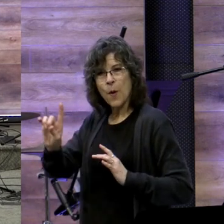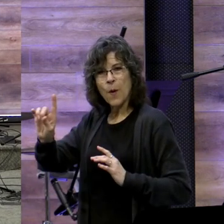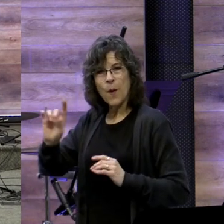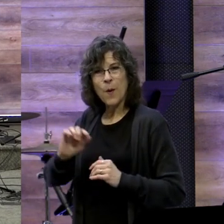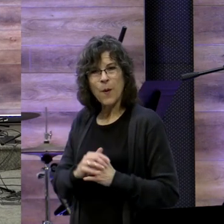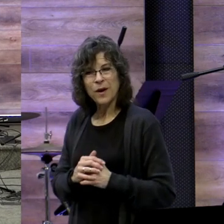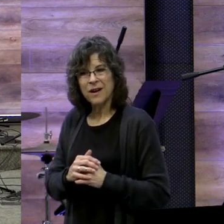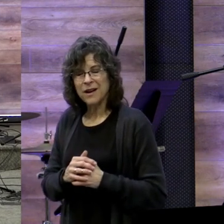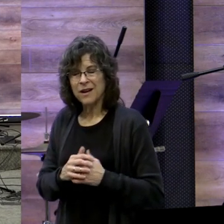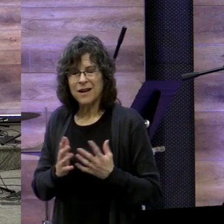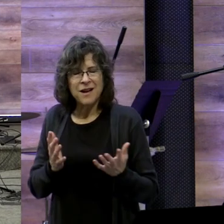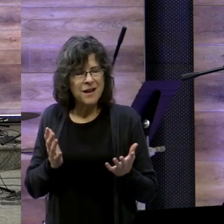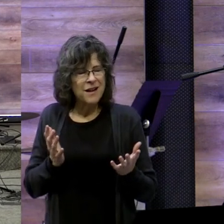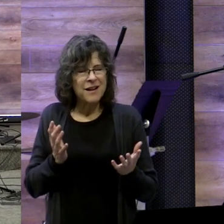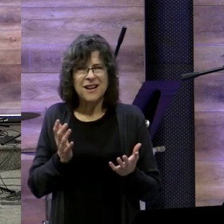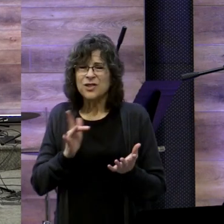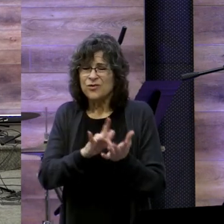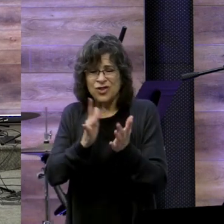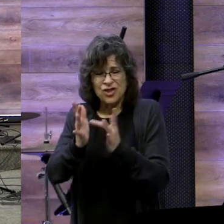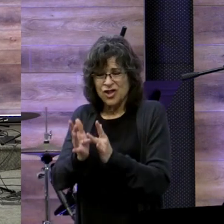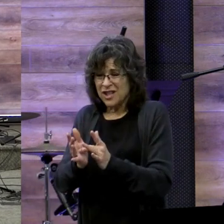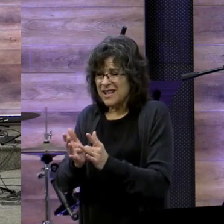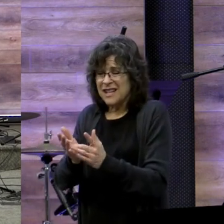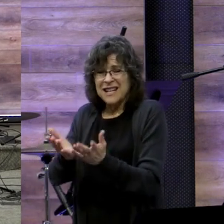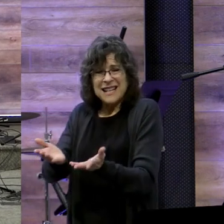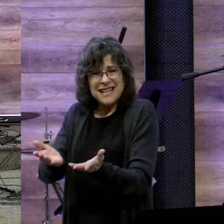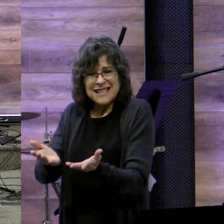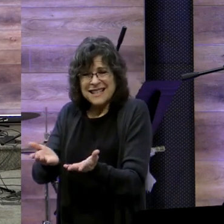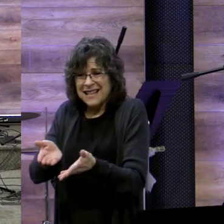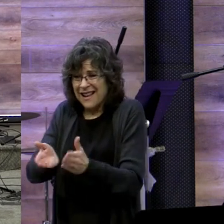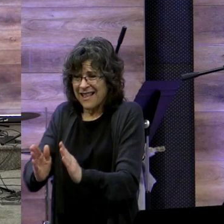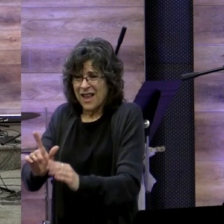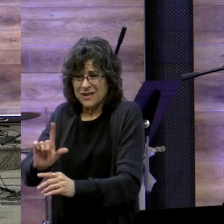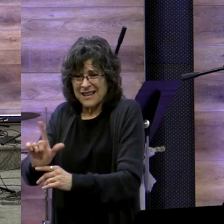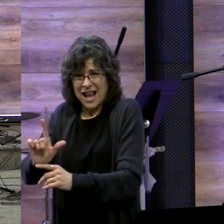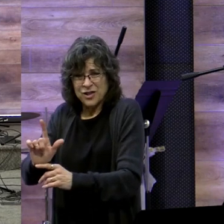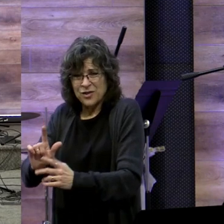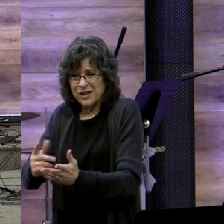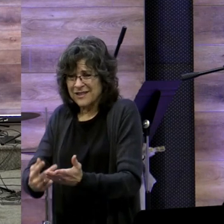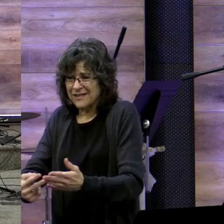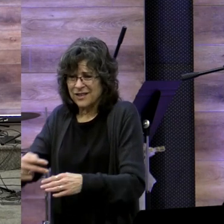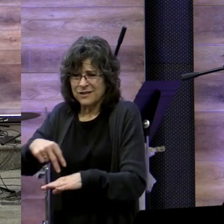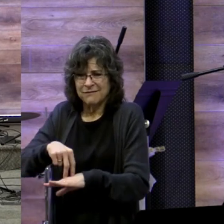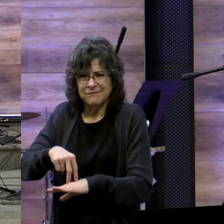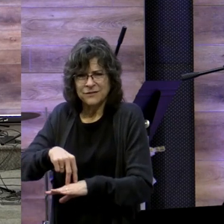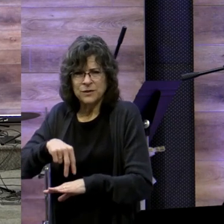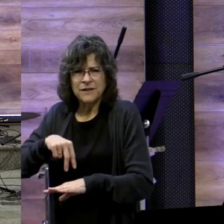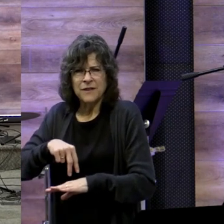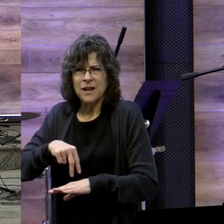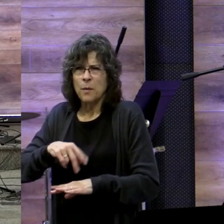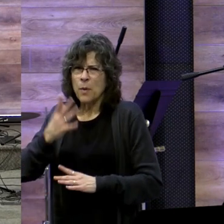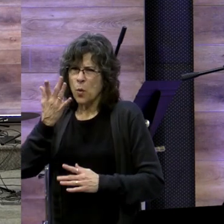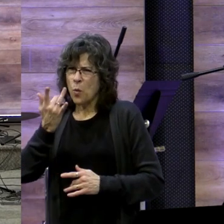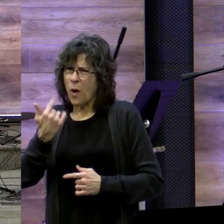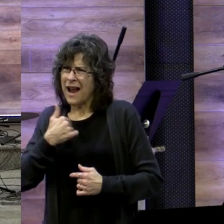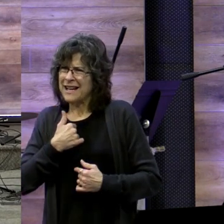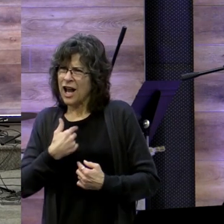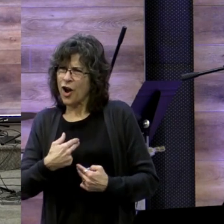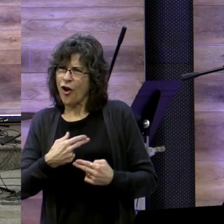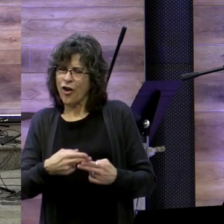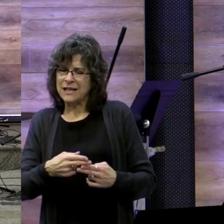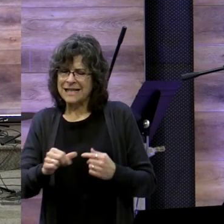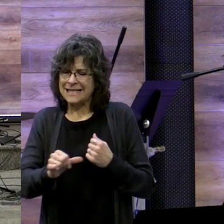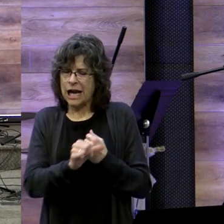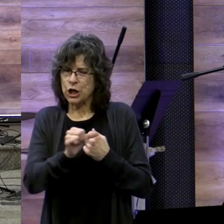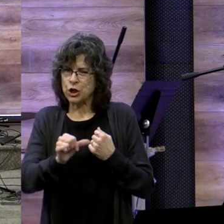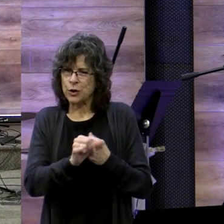So Jesus raises Lazarus from the dead. Why is it then that you called it a dangerous miracle?